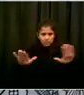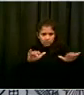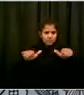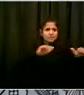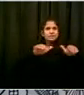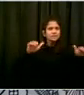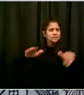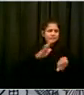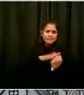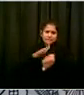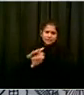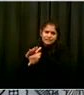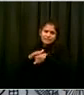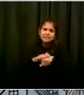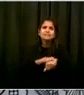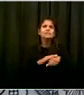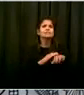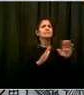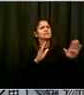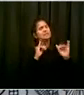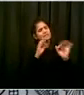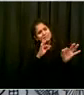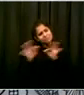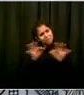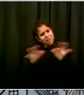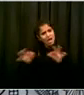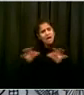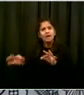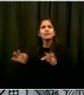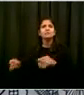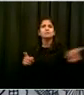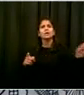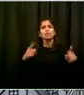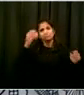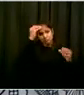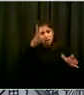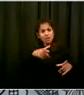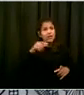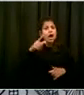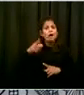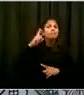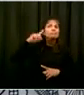instructions. And if people don't follow those instructions, there will be consequences.